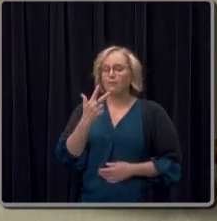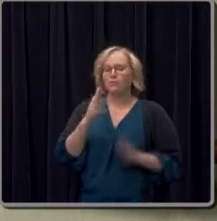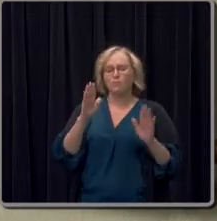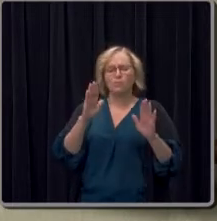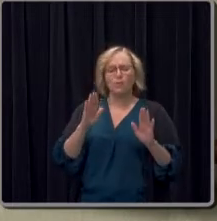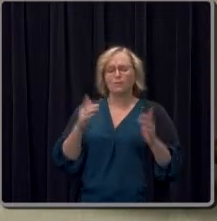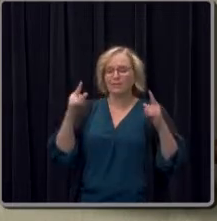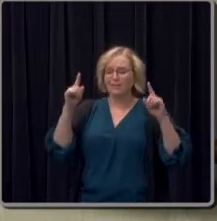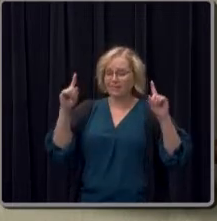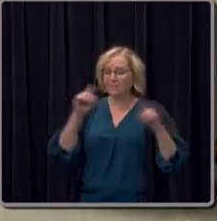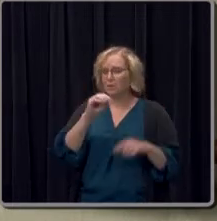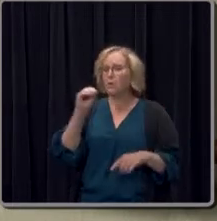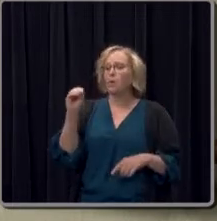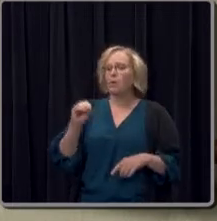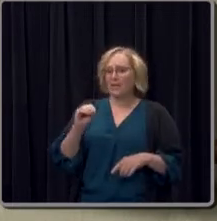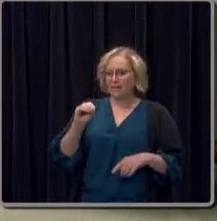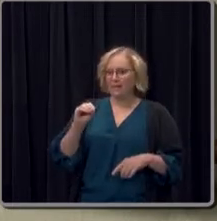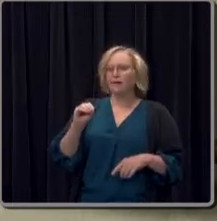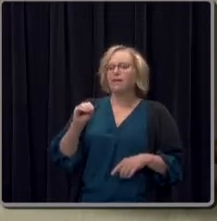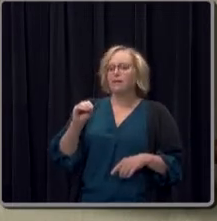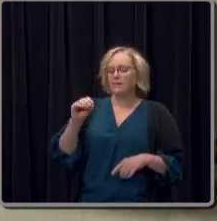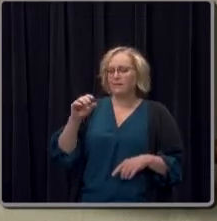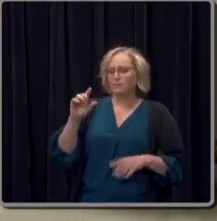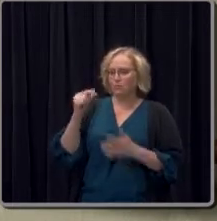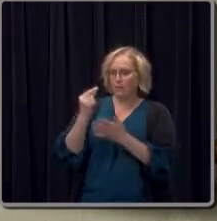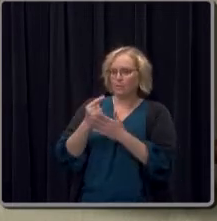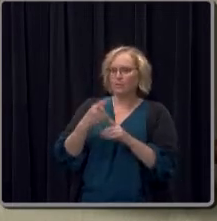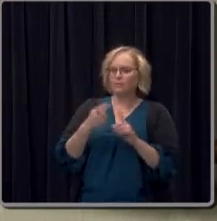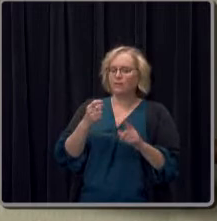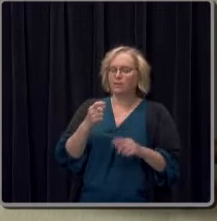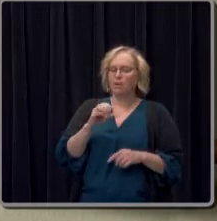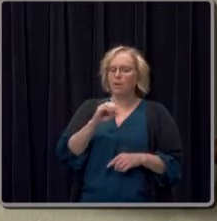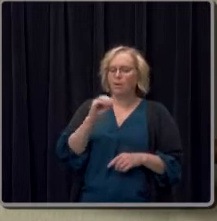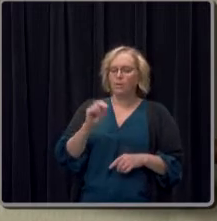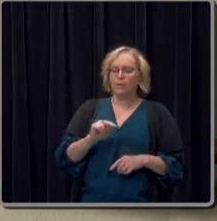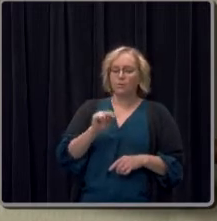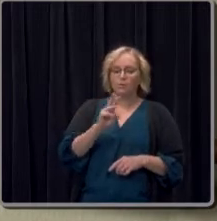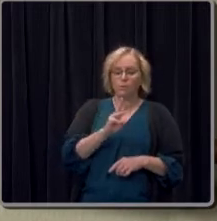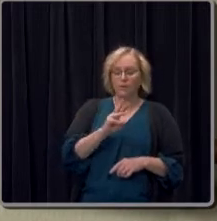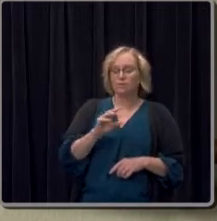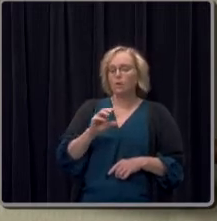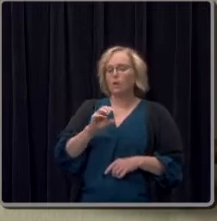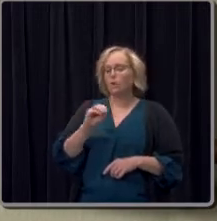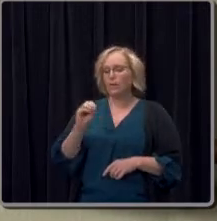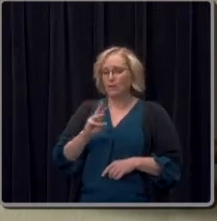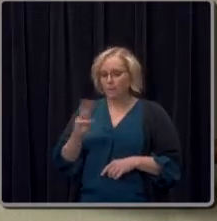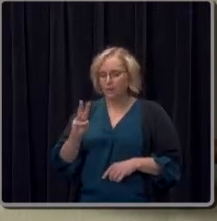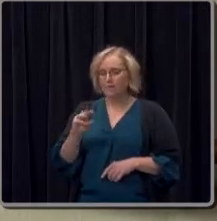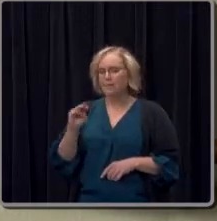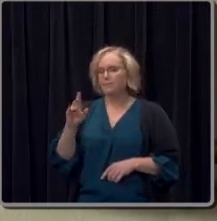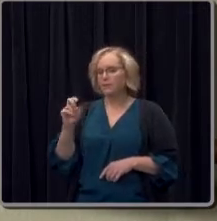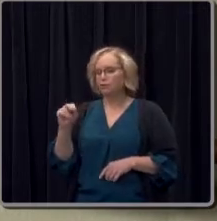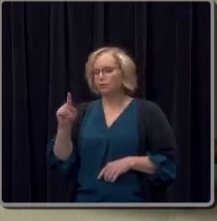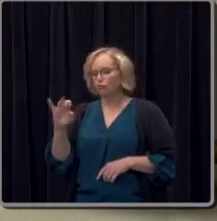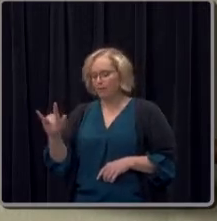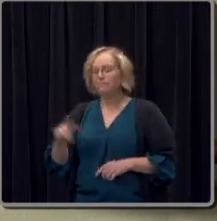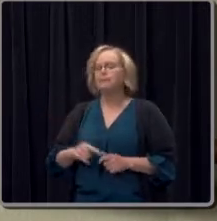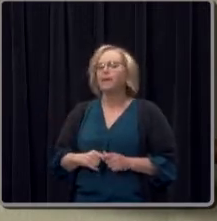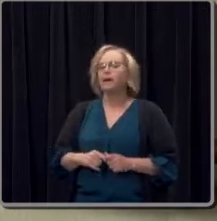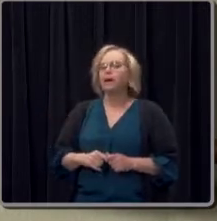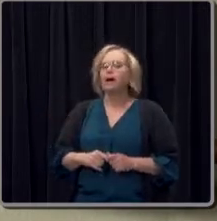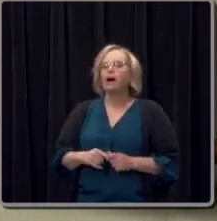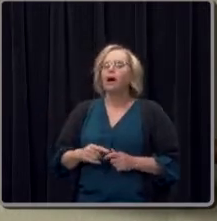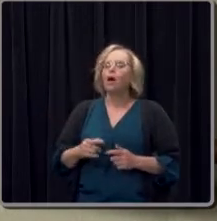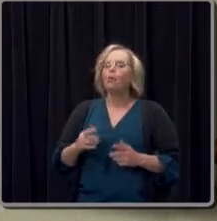graduates from Fairview and Mission Trail, Olathe Northwest, and Olathe West. I would like to offer you a little reprieve